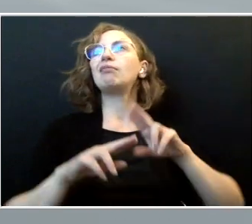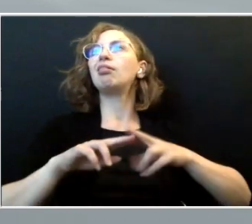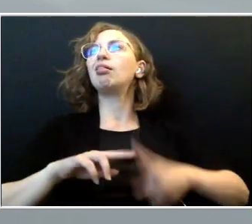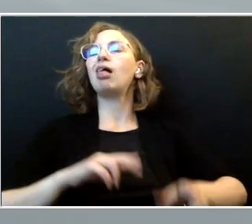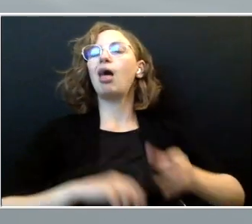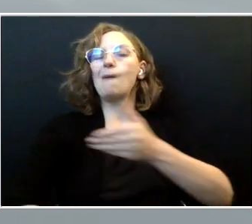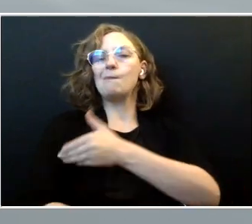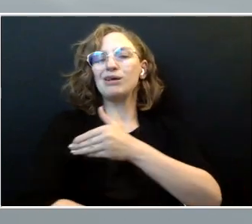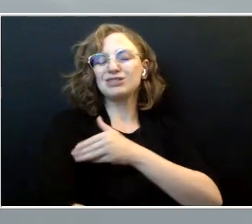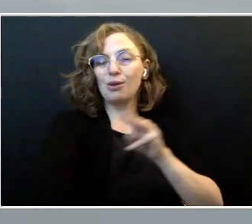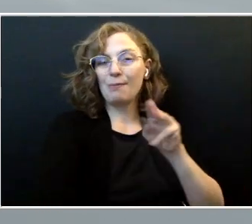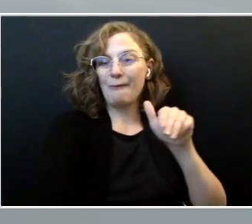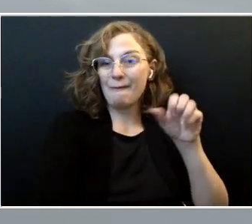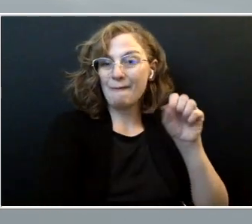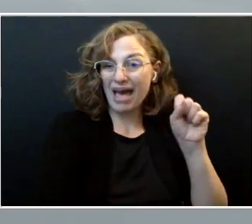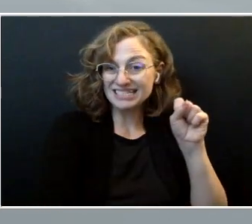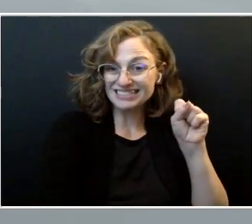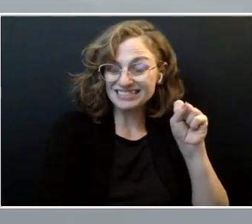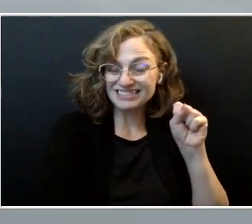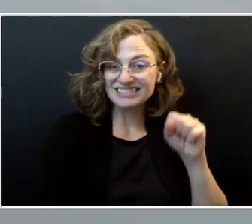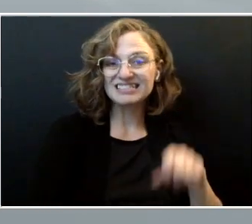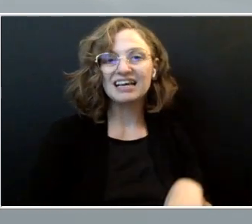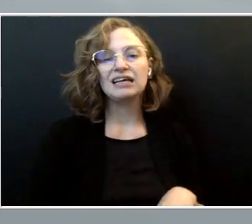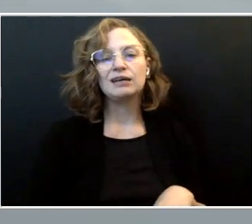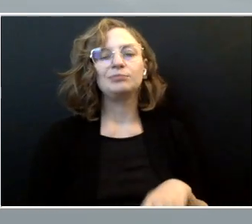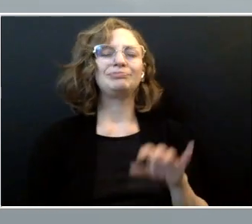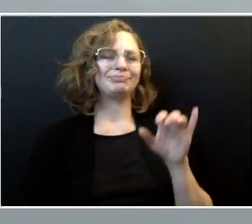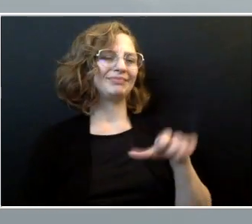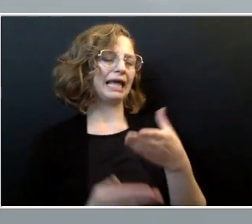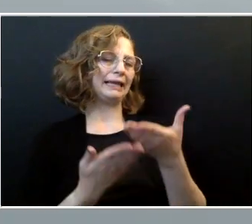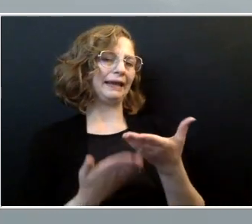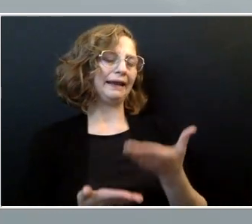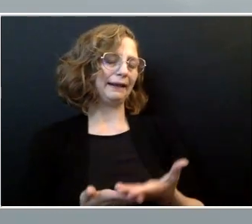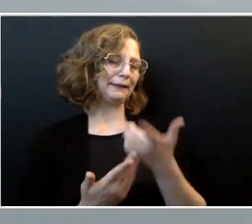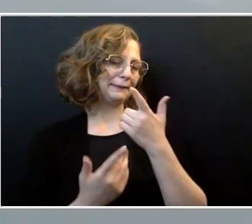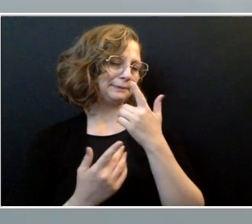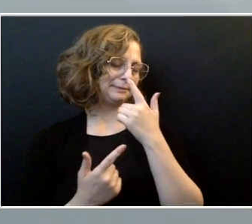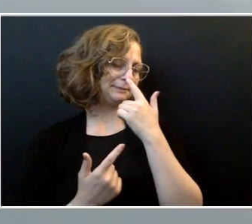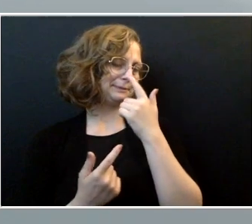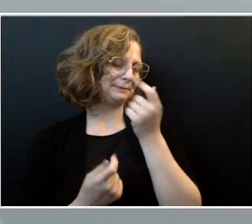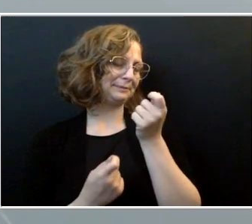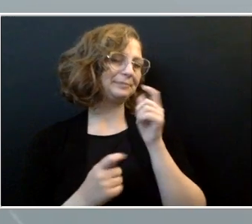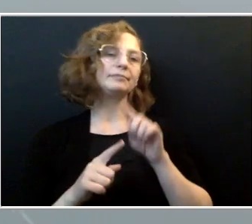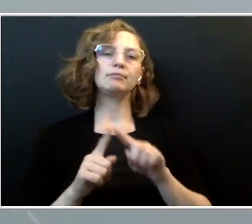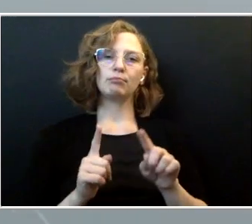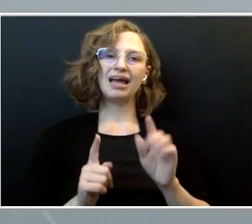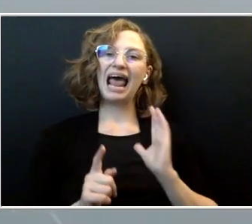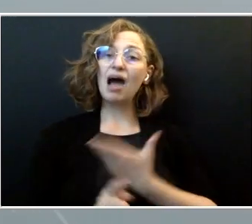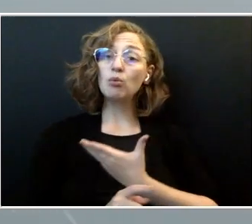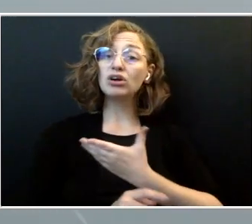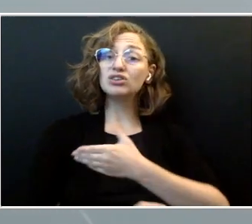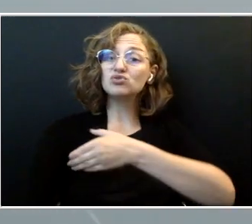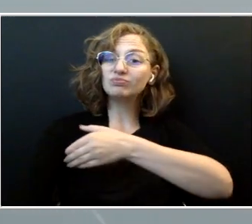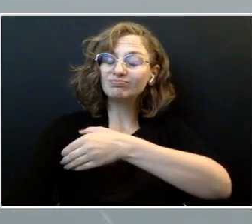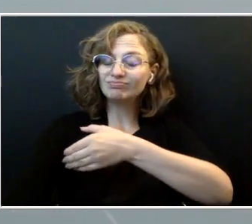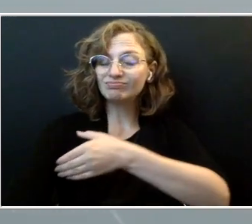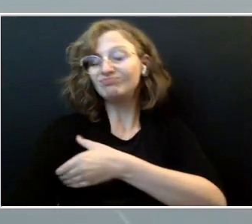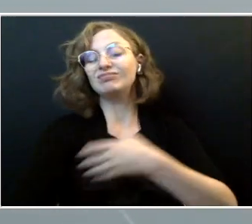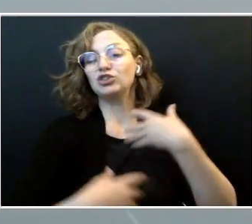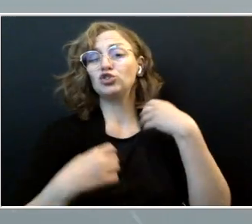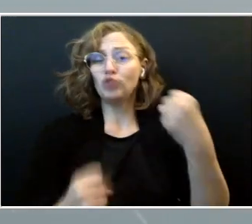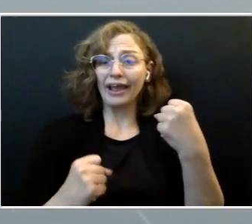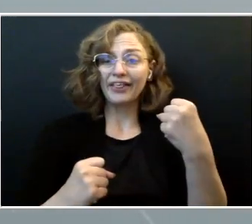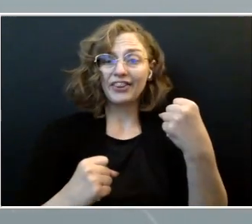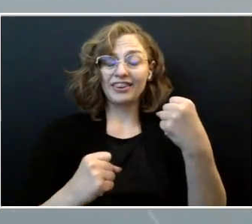It's a little bit, that data is a little interesting, but we do know that strength itself, so our ability, to lift and push and function, right,